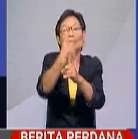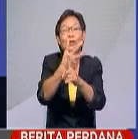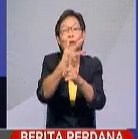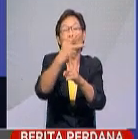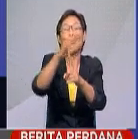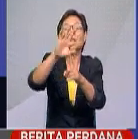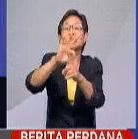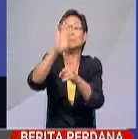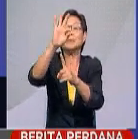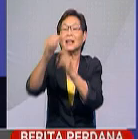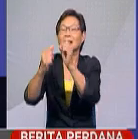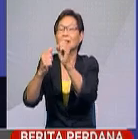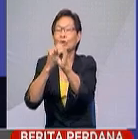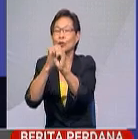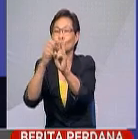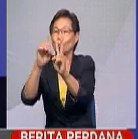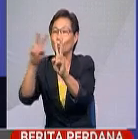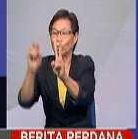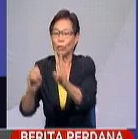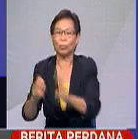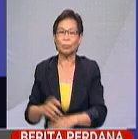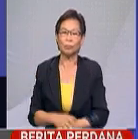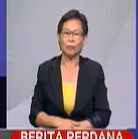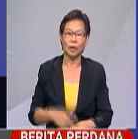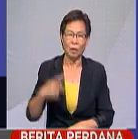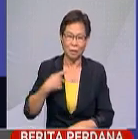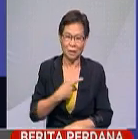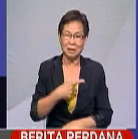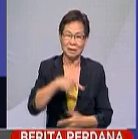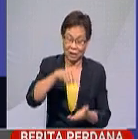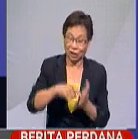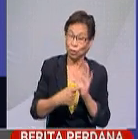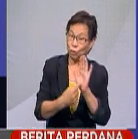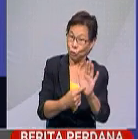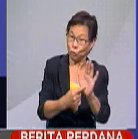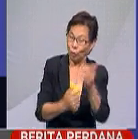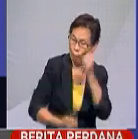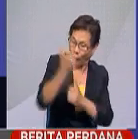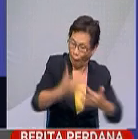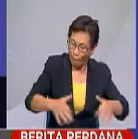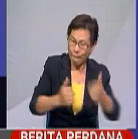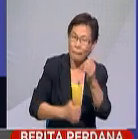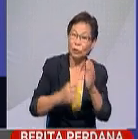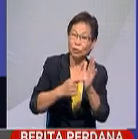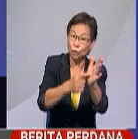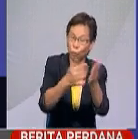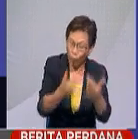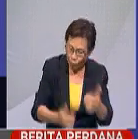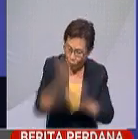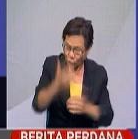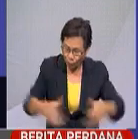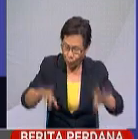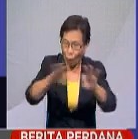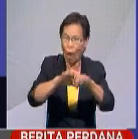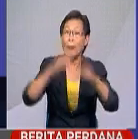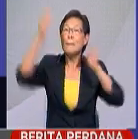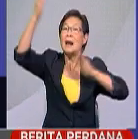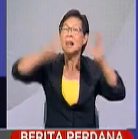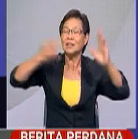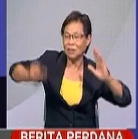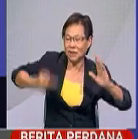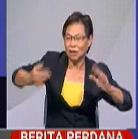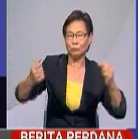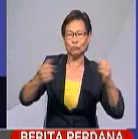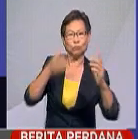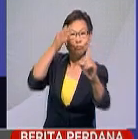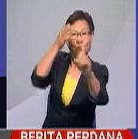2020. This marks a significant beginning in our nation's history towards